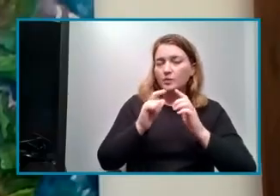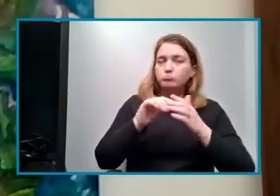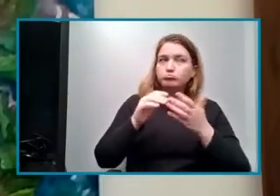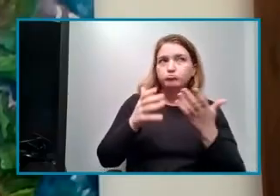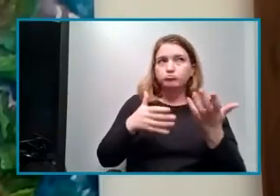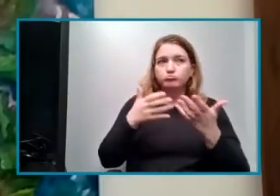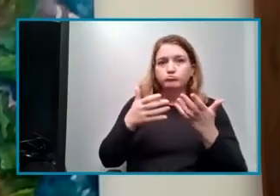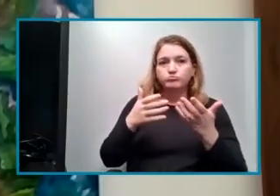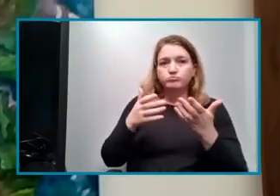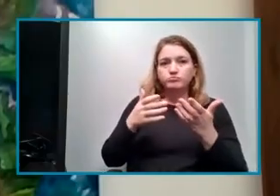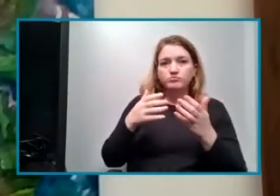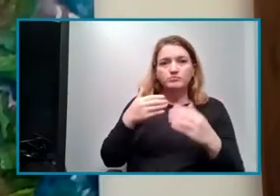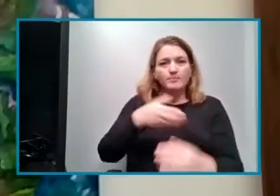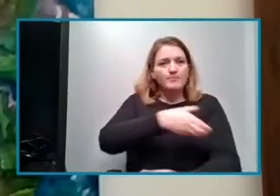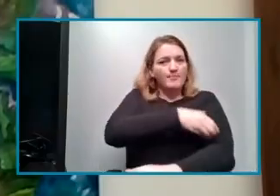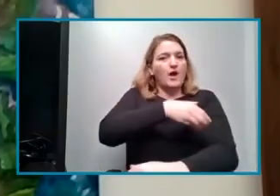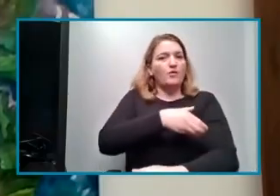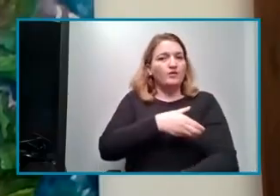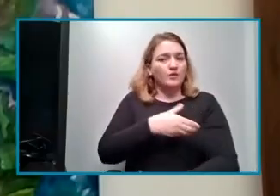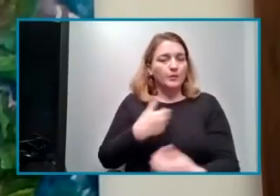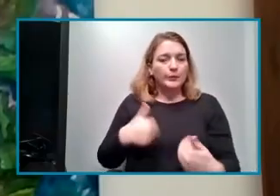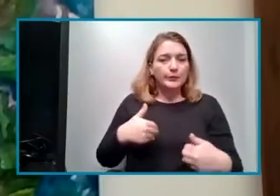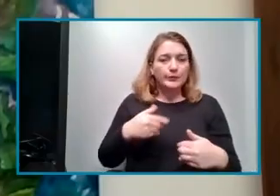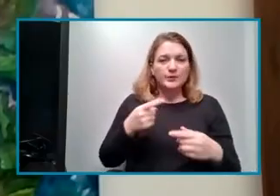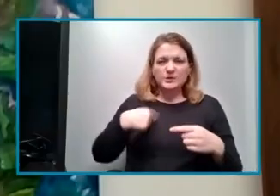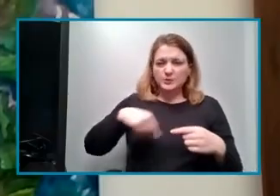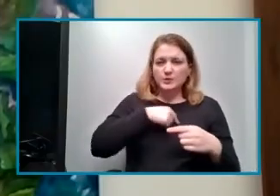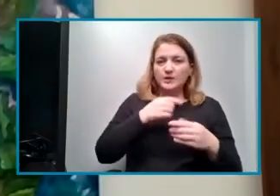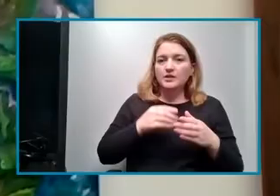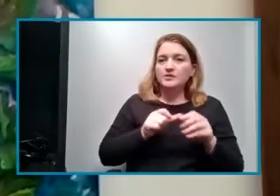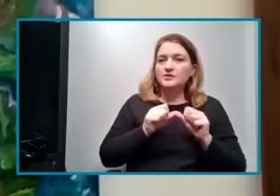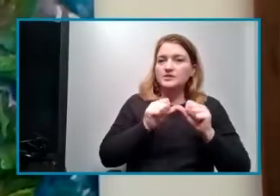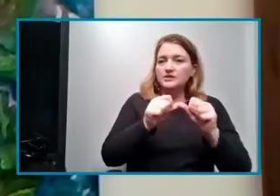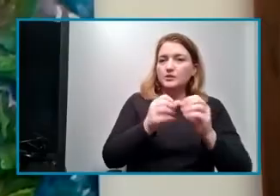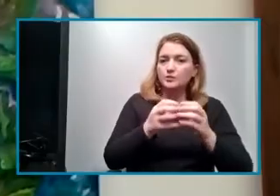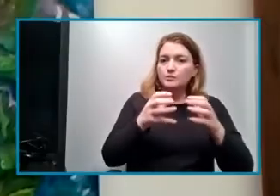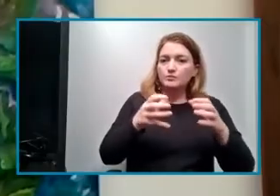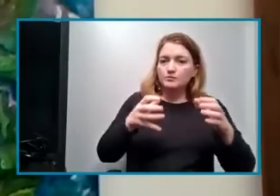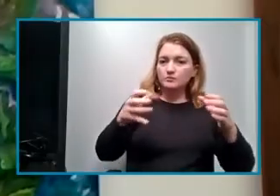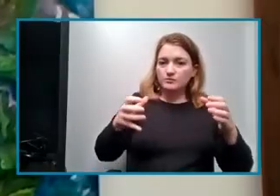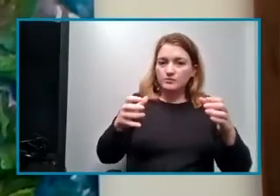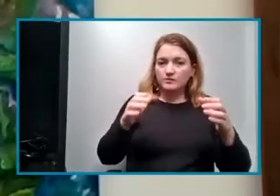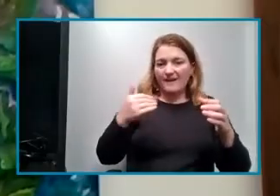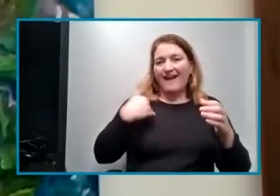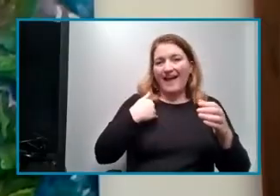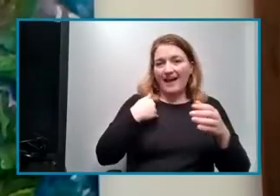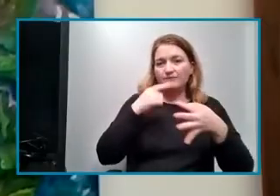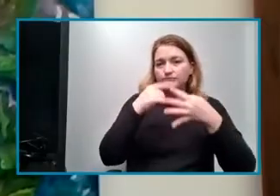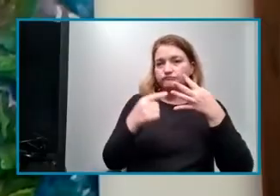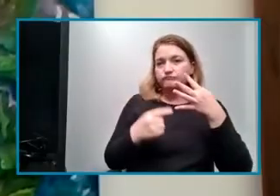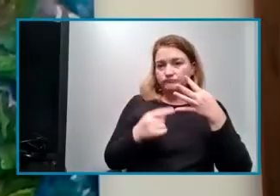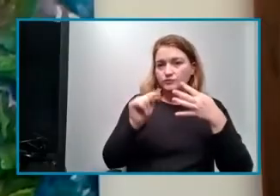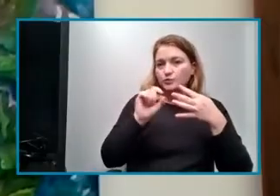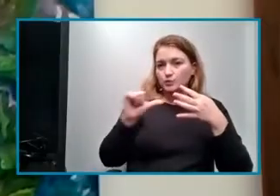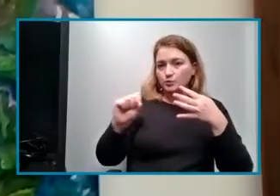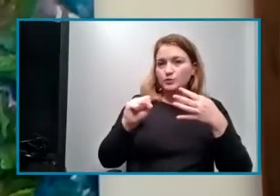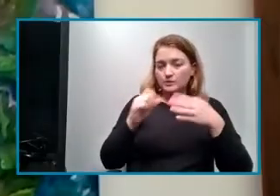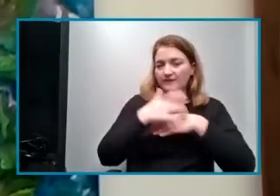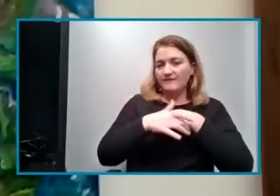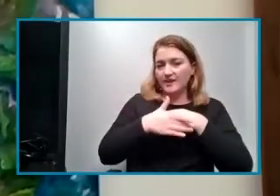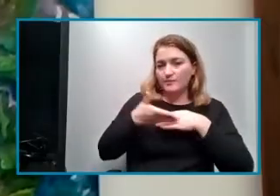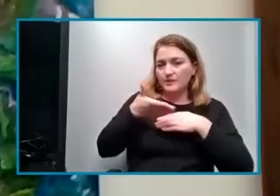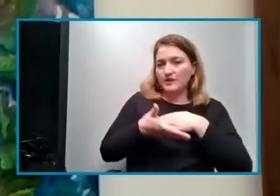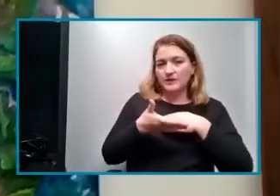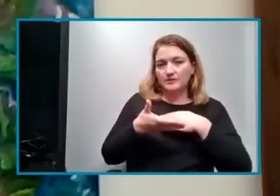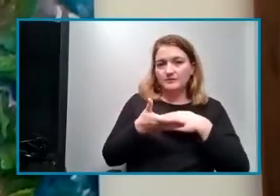really kind of powerful as we continue to grow and expand as an organization, that we have these tools to help us tell our stories. And it's not just for the